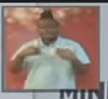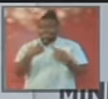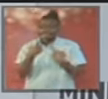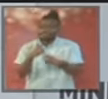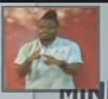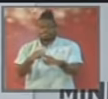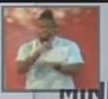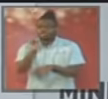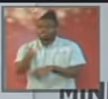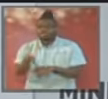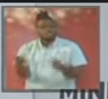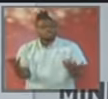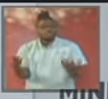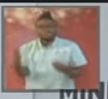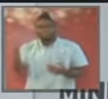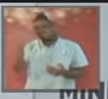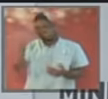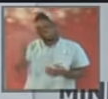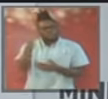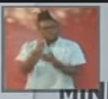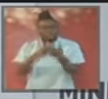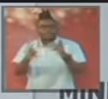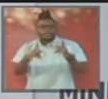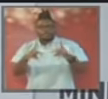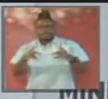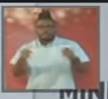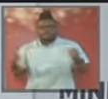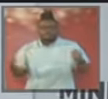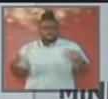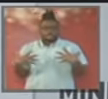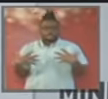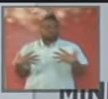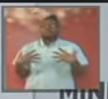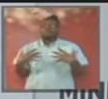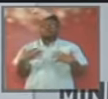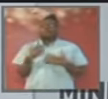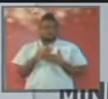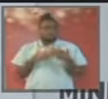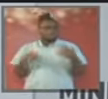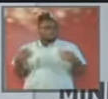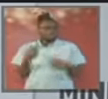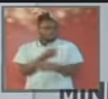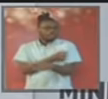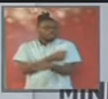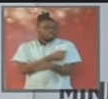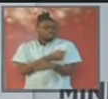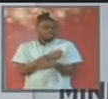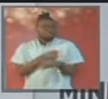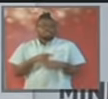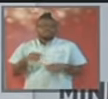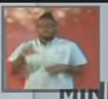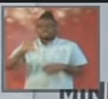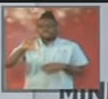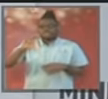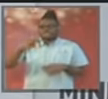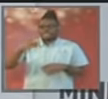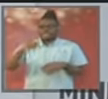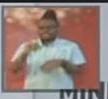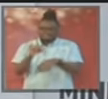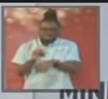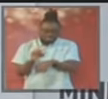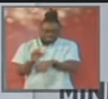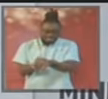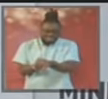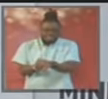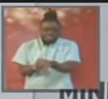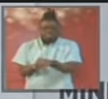speaking about there being a microchip in the vaccine. So thank you very much, ladies and gentlemen, for your time